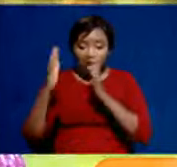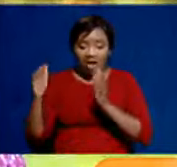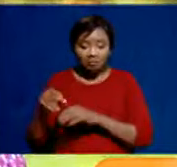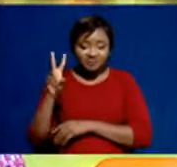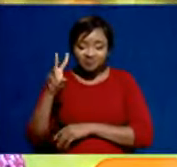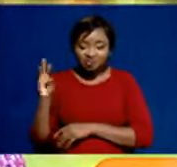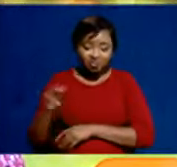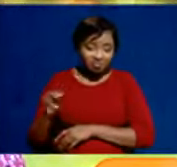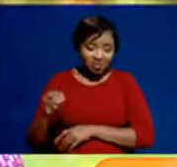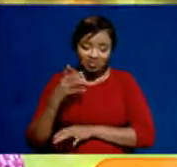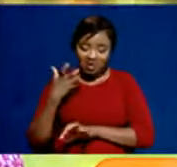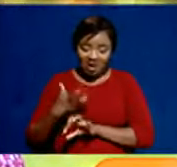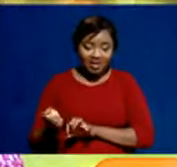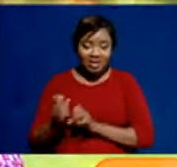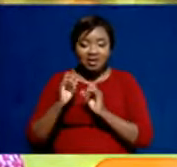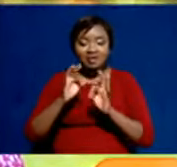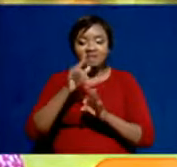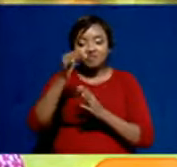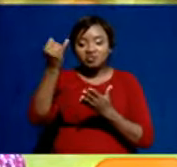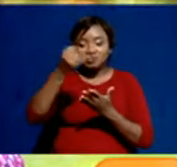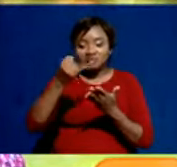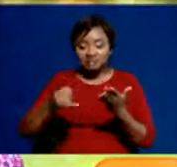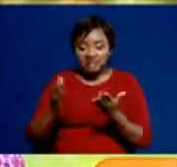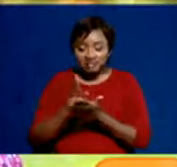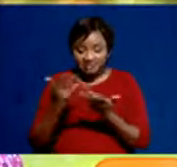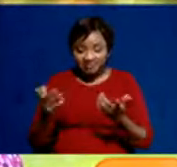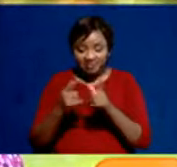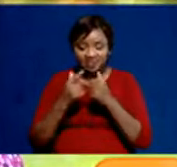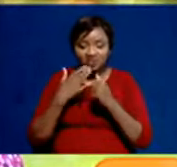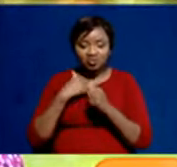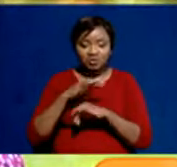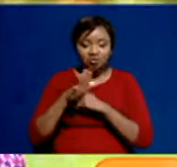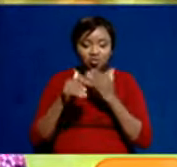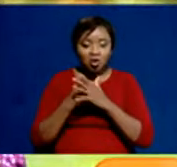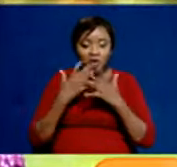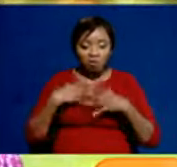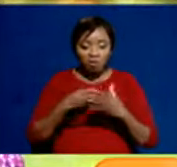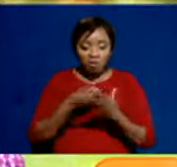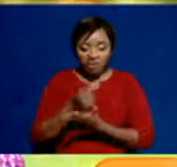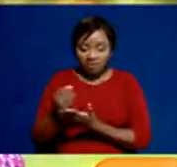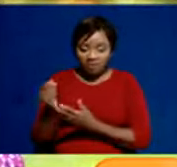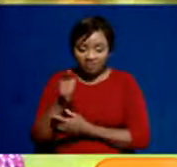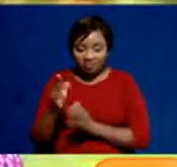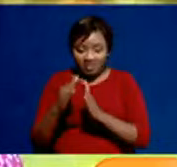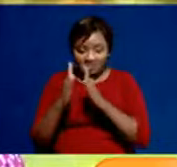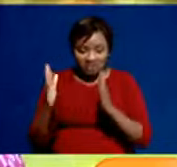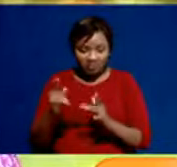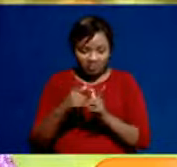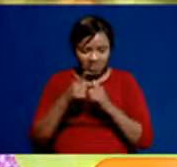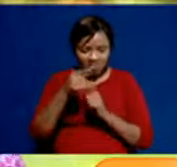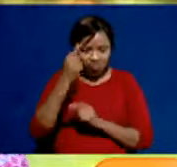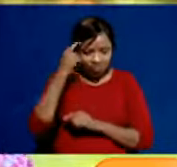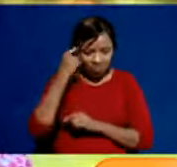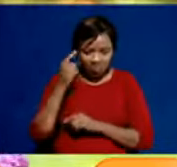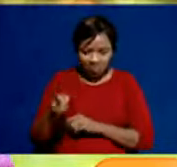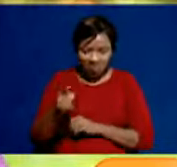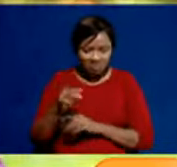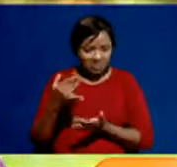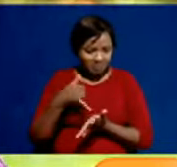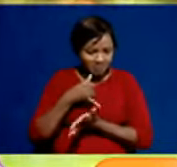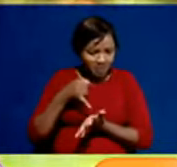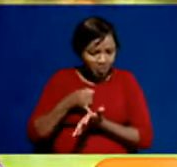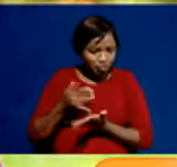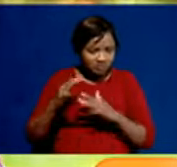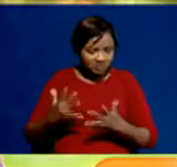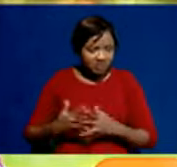you want everybody to pay for it, you must ask yourself, how inclusive will be the results of what you're